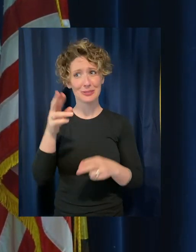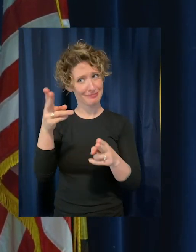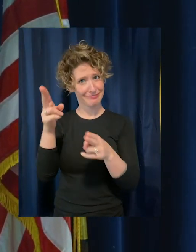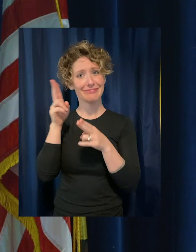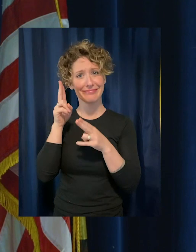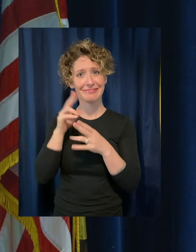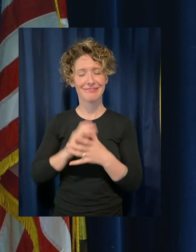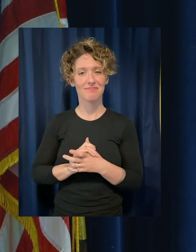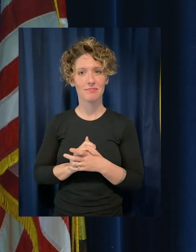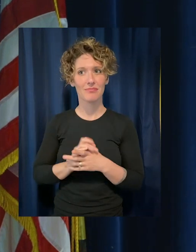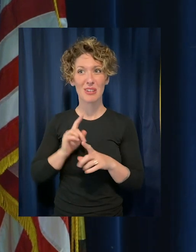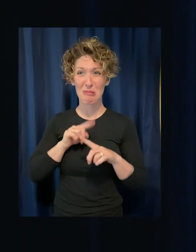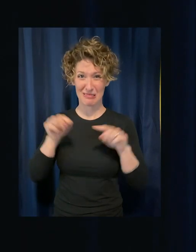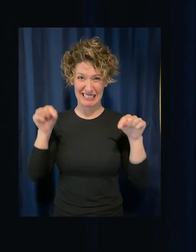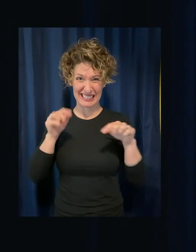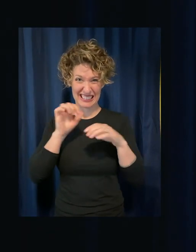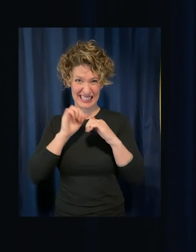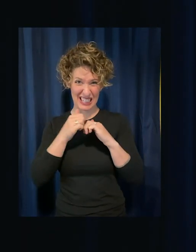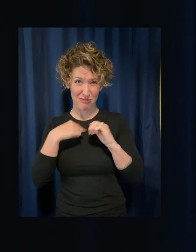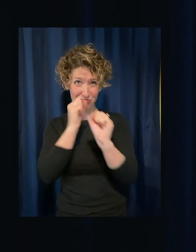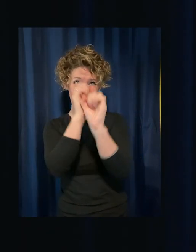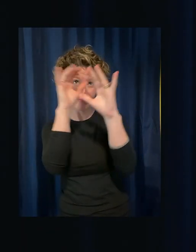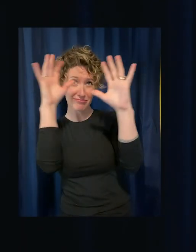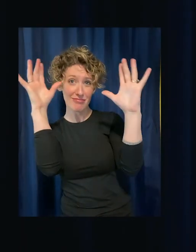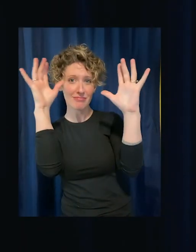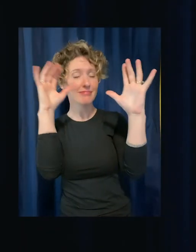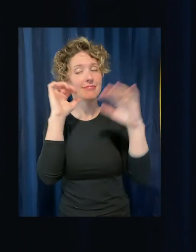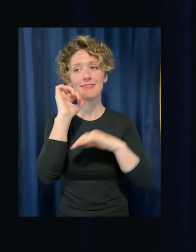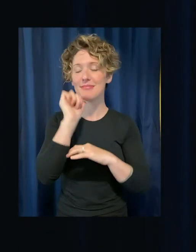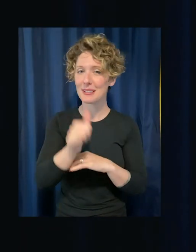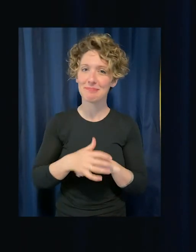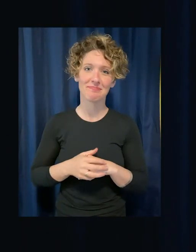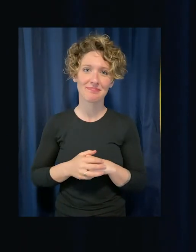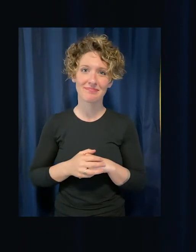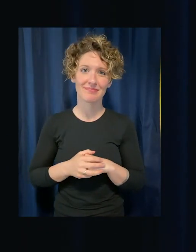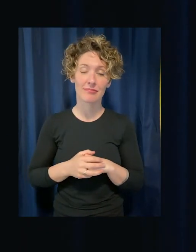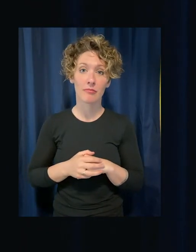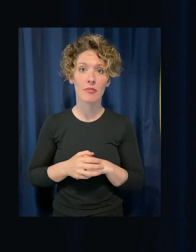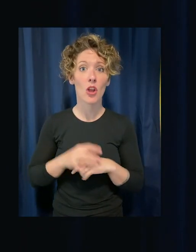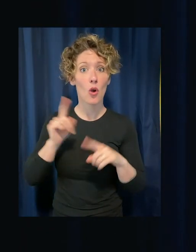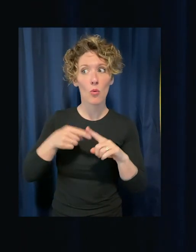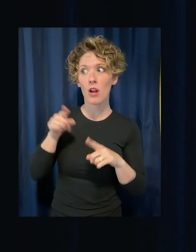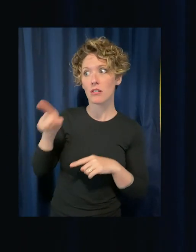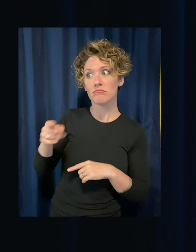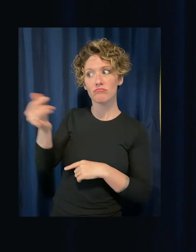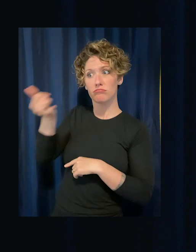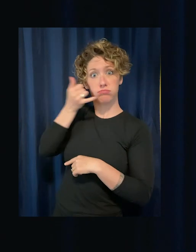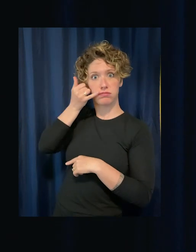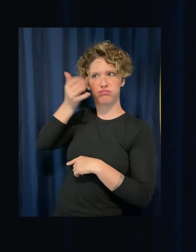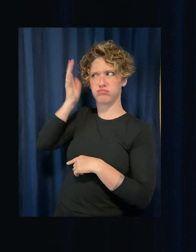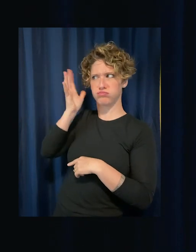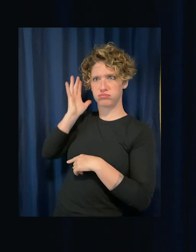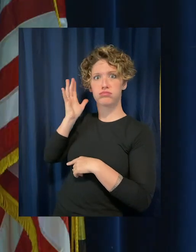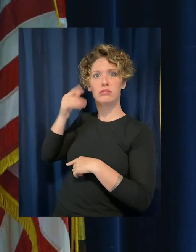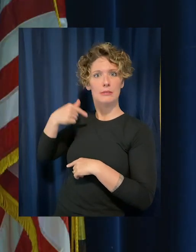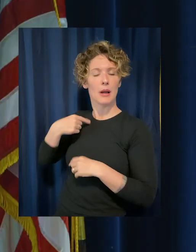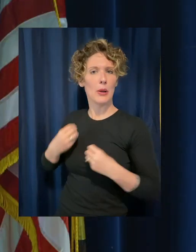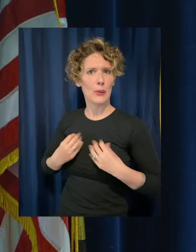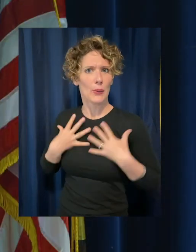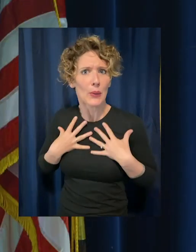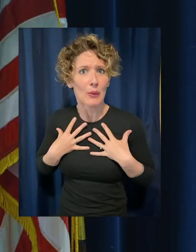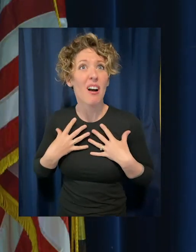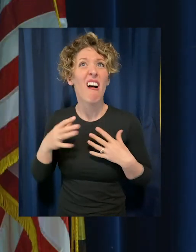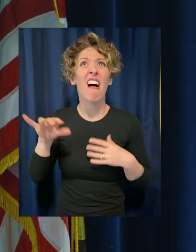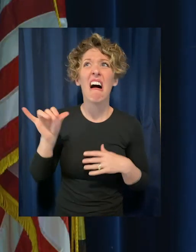David called in January. Then I was scared to death to be in front of a packed gymnasium. Today, I'm speaking to the